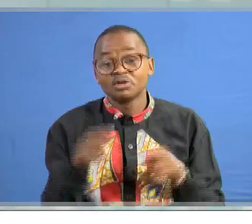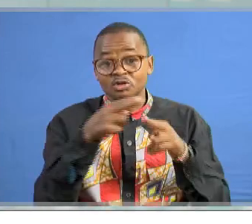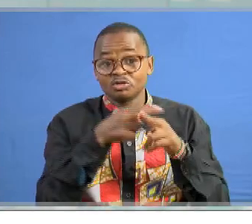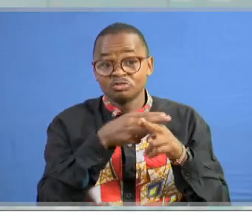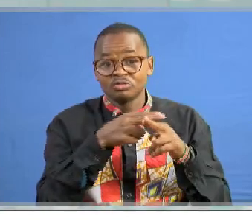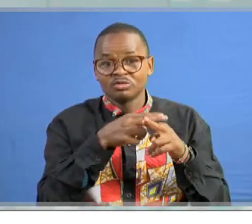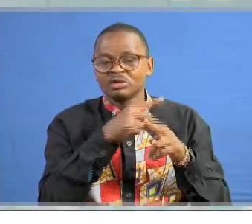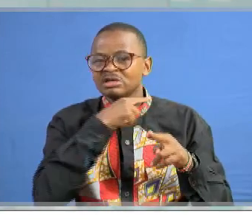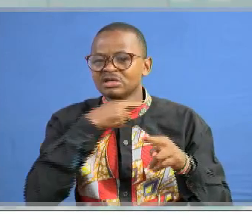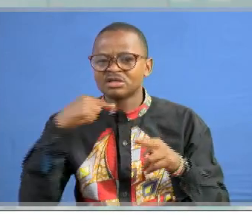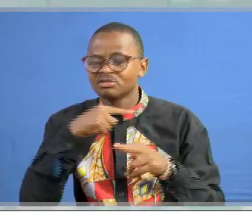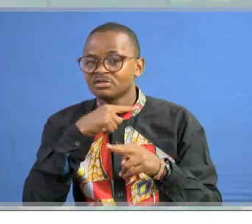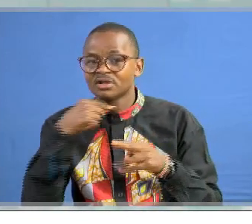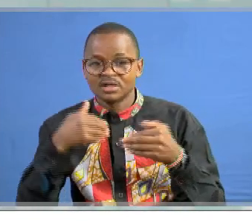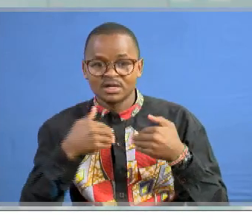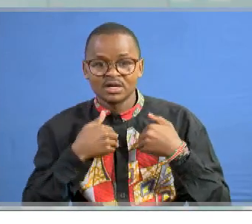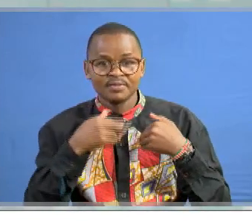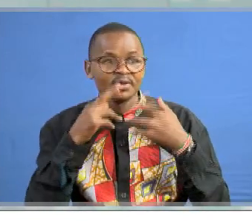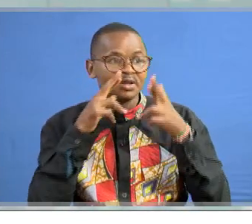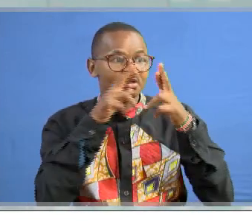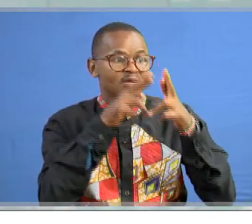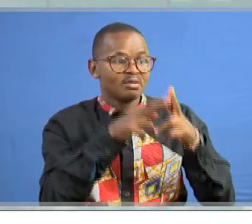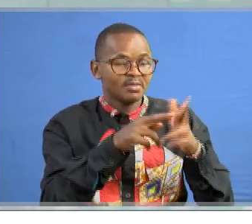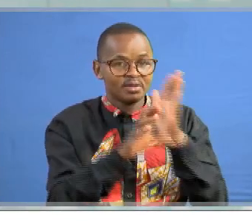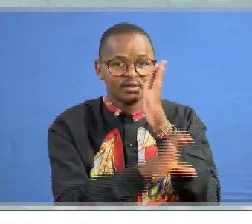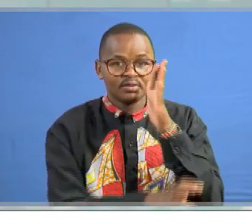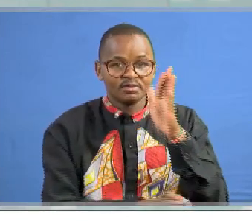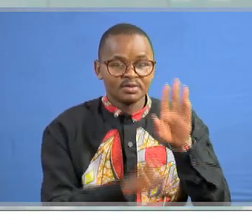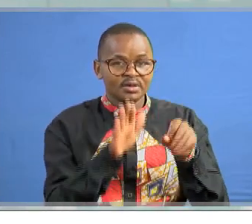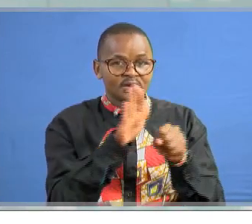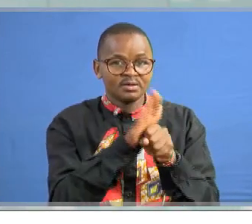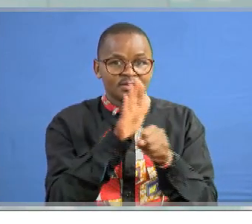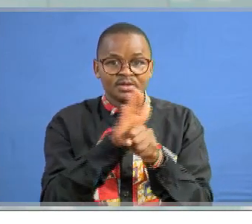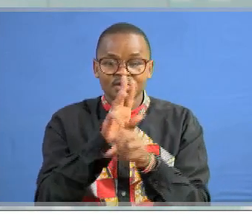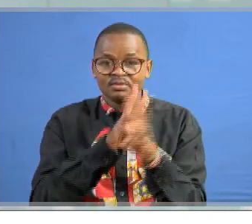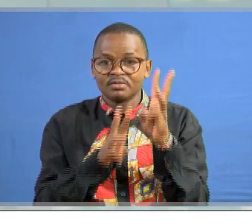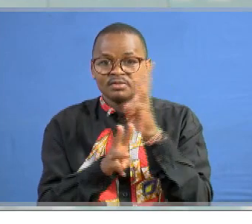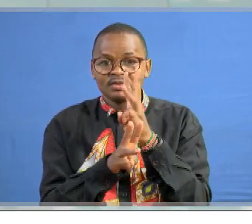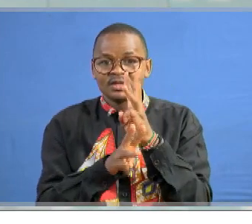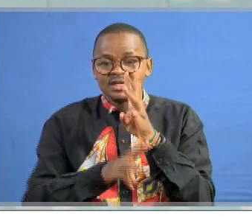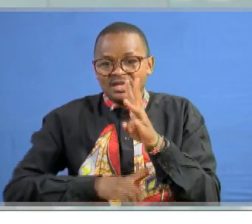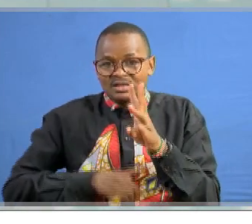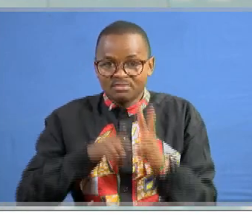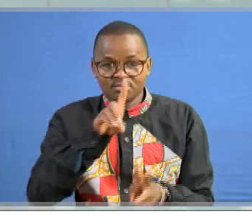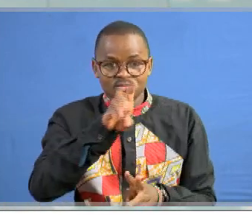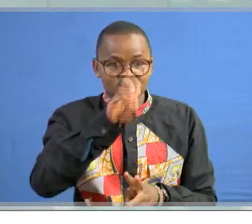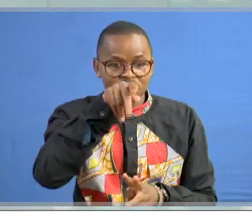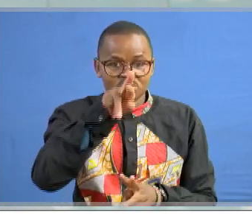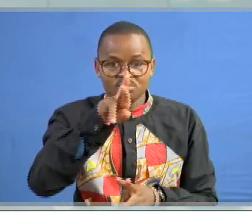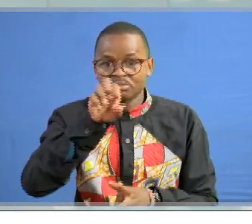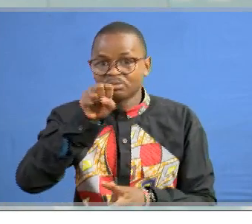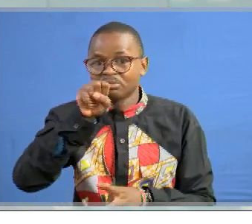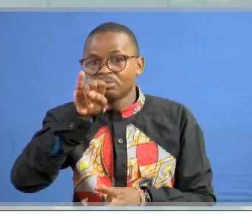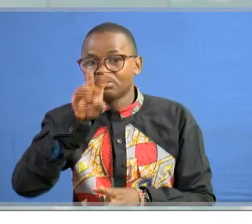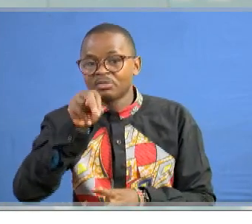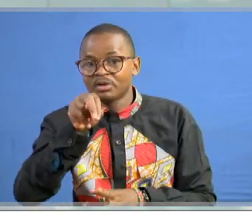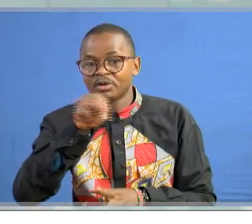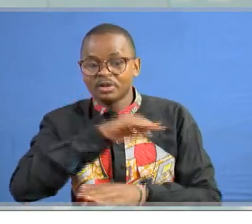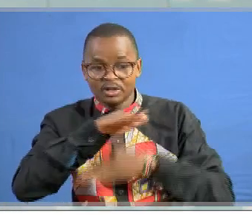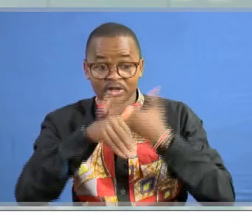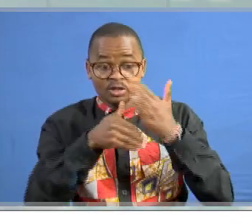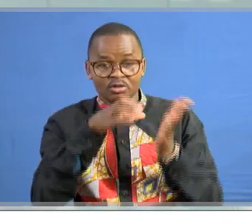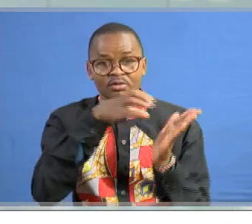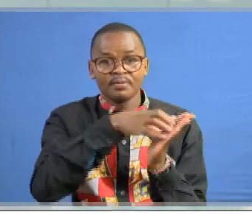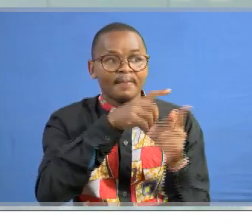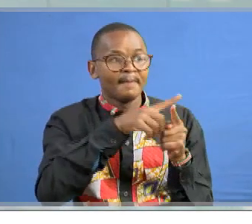number of suicidal deaths have been reported in the country and across the globe. Depression is the second named mystery in all these